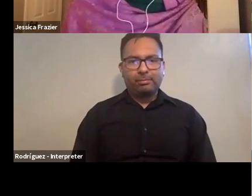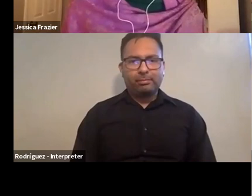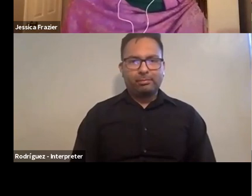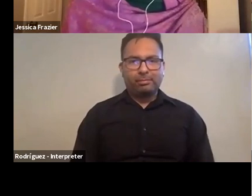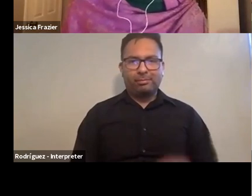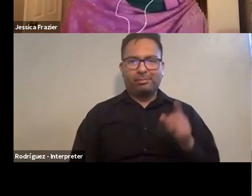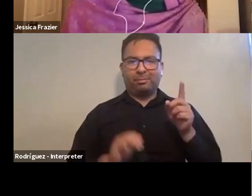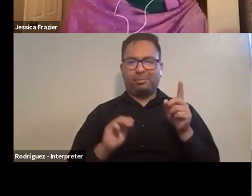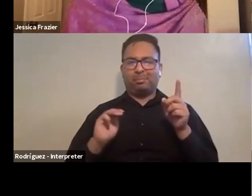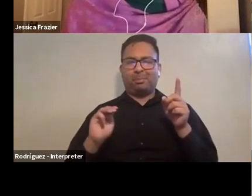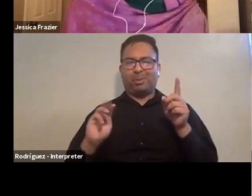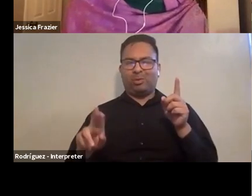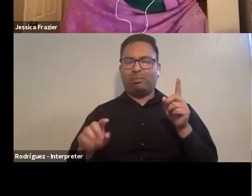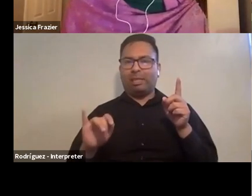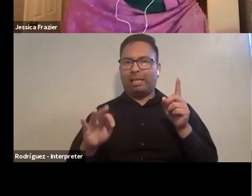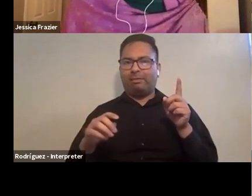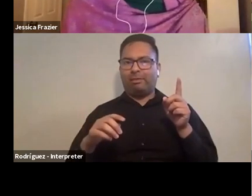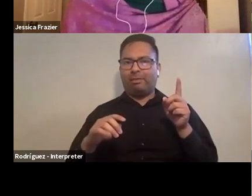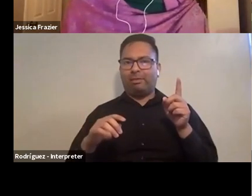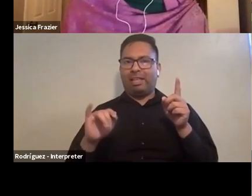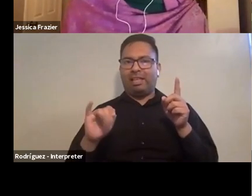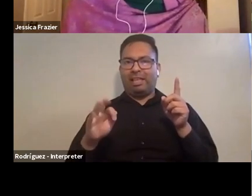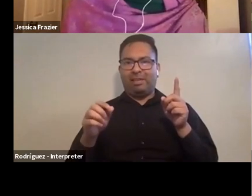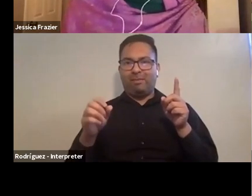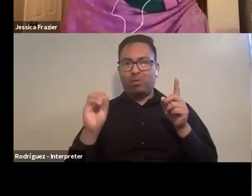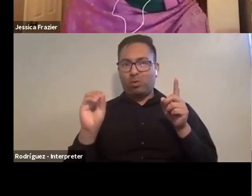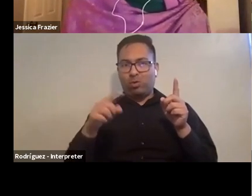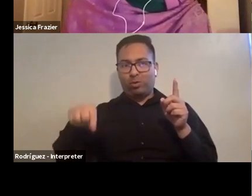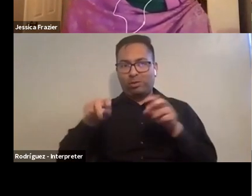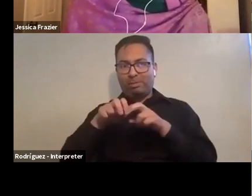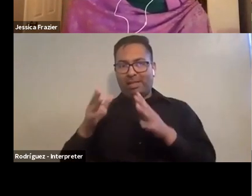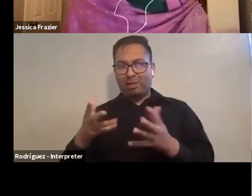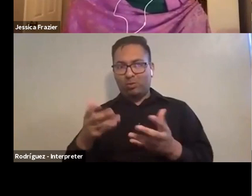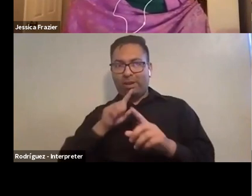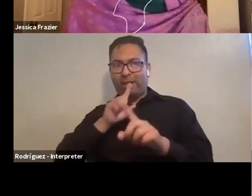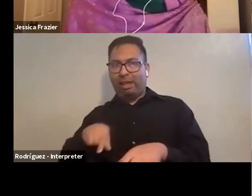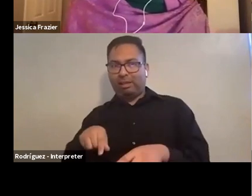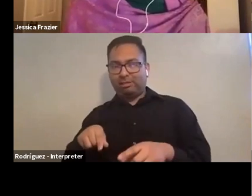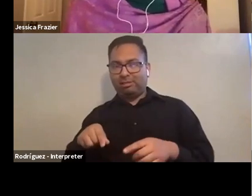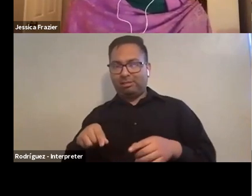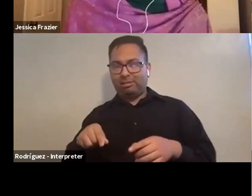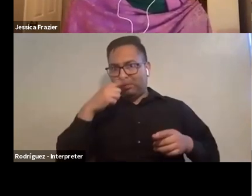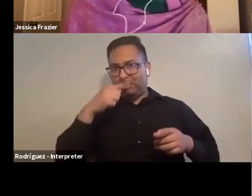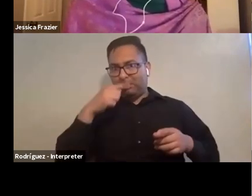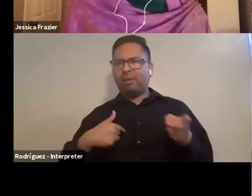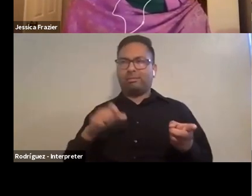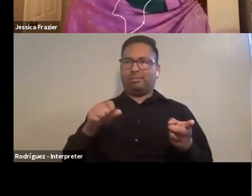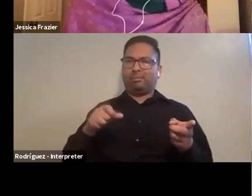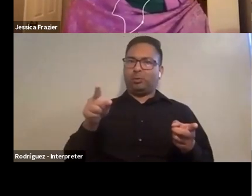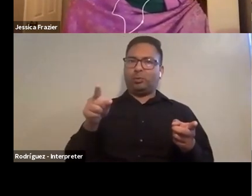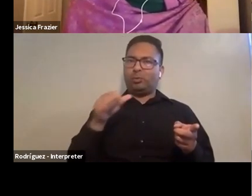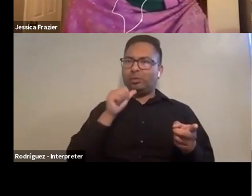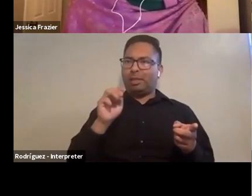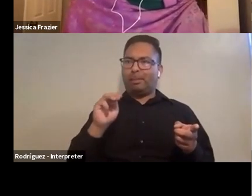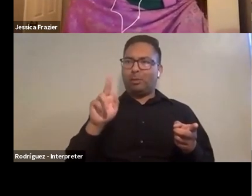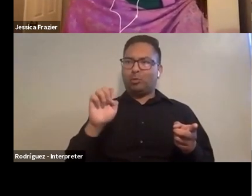me and I'll address that question if none of the panelists want to? You are unmuted. Please go right